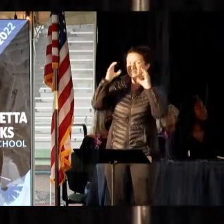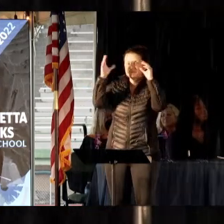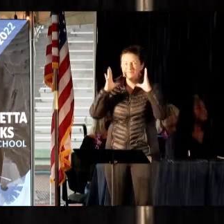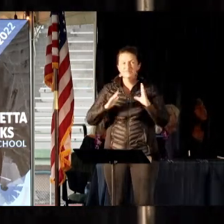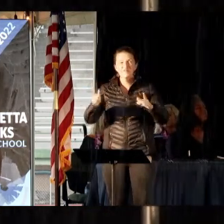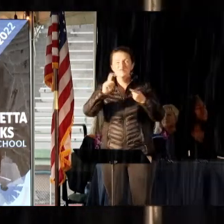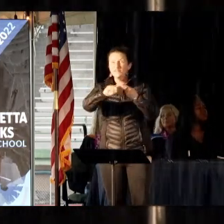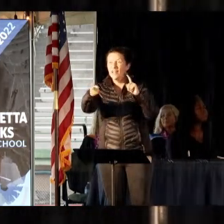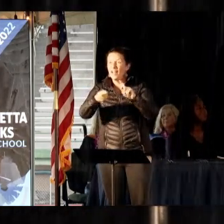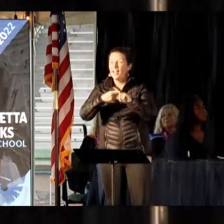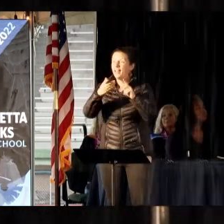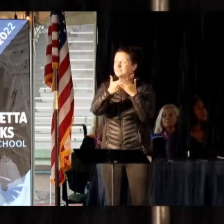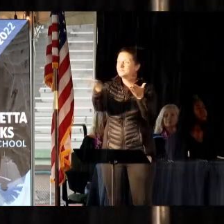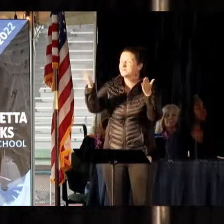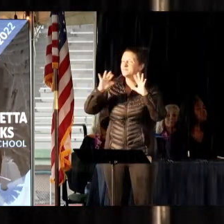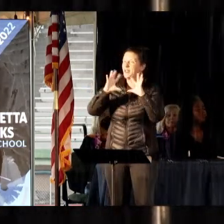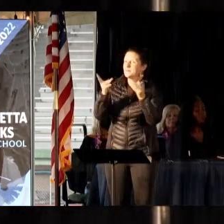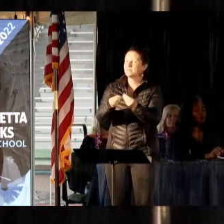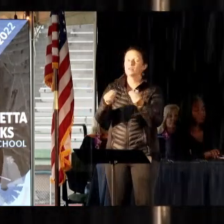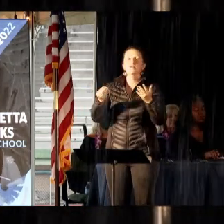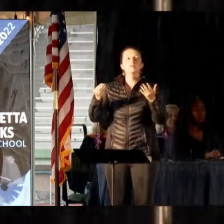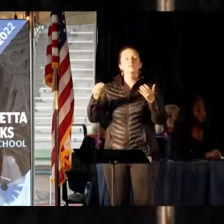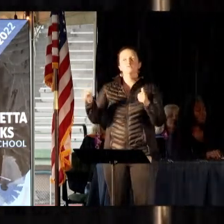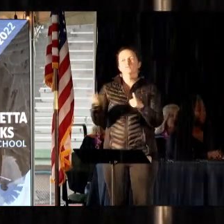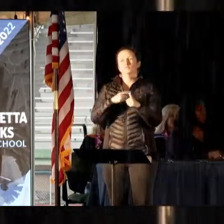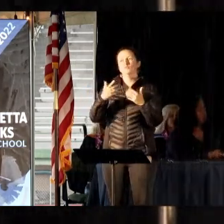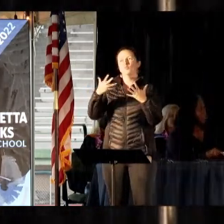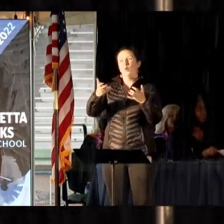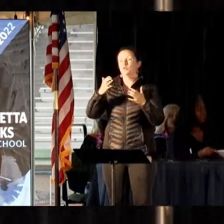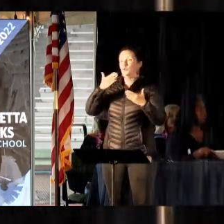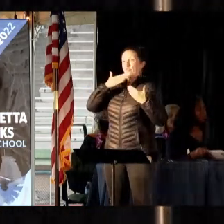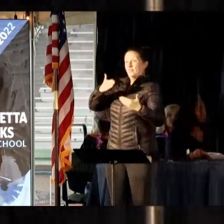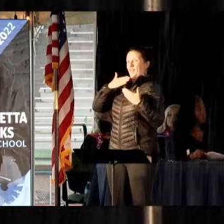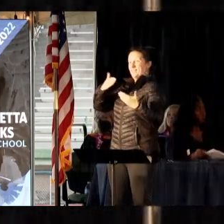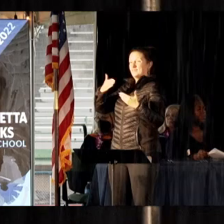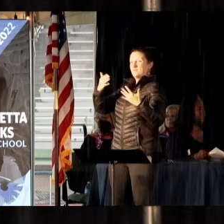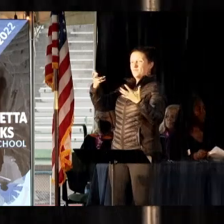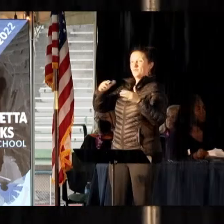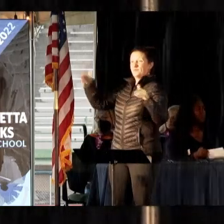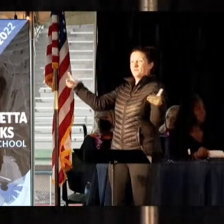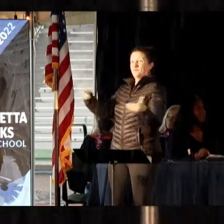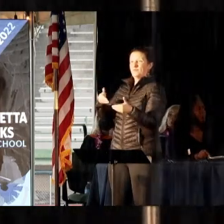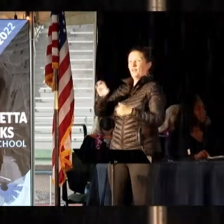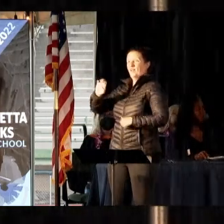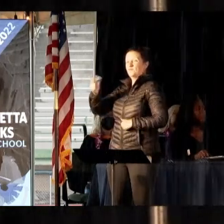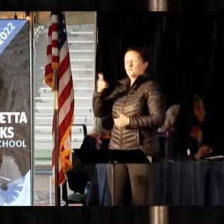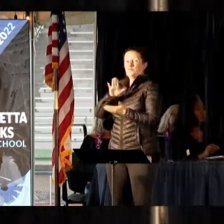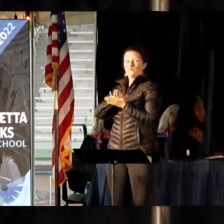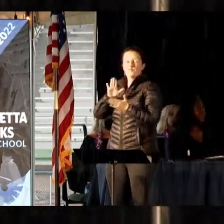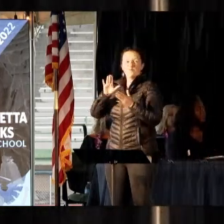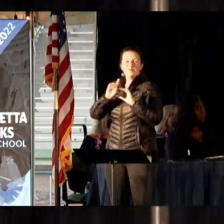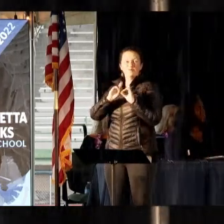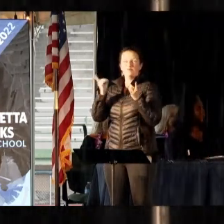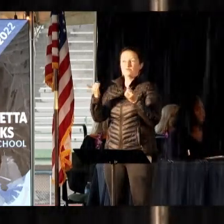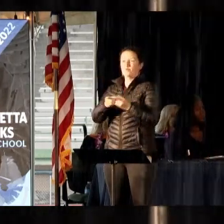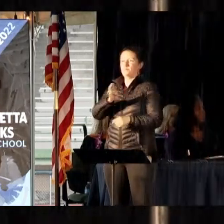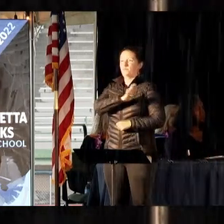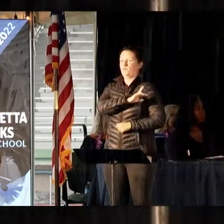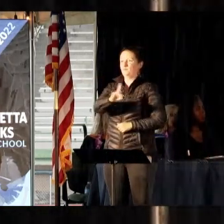family. We would like to thank first and introduce the Evergreen School District Board of